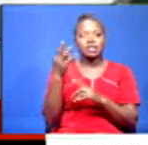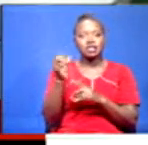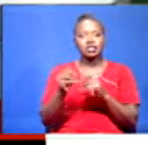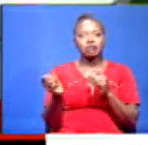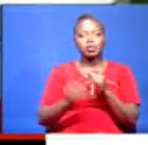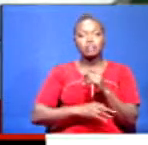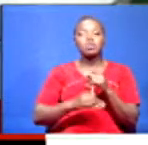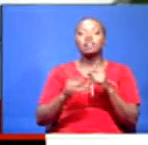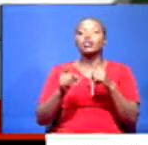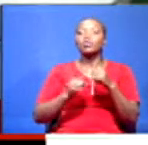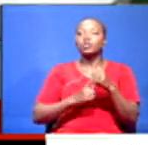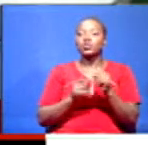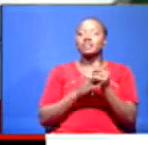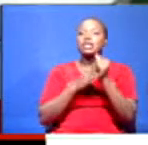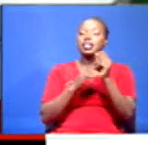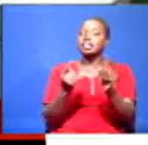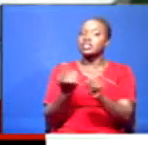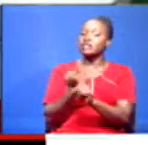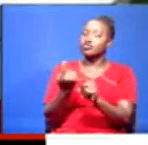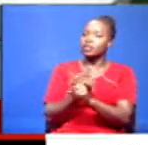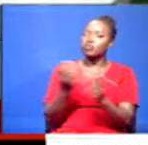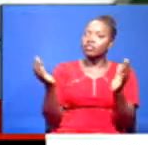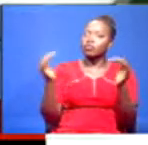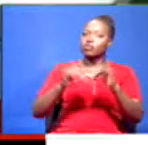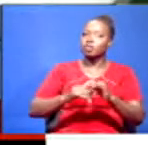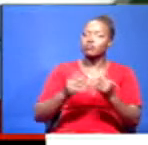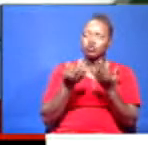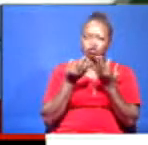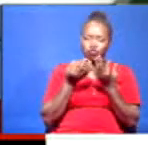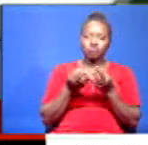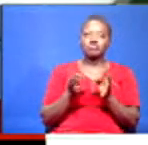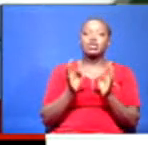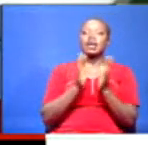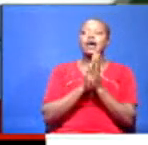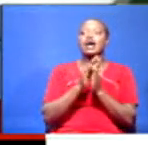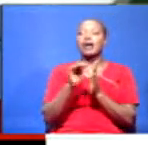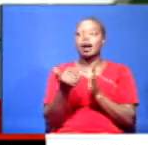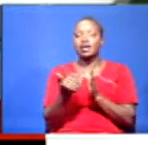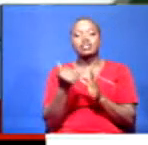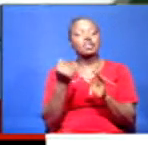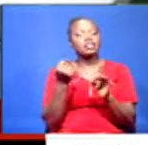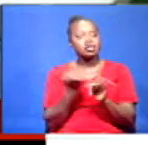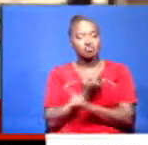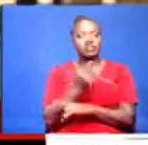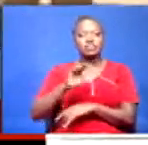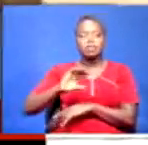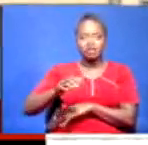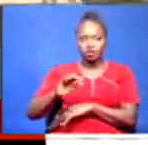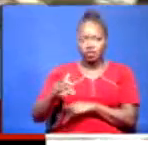other leaders hold separate forums in three other different counties. Here is that report.